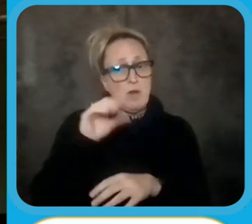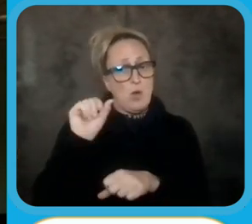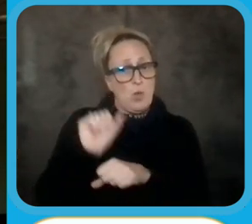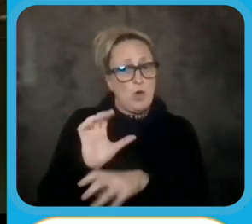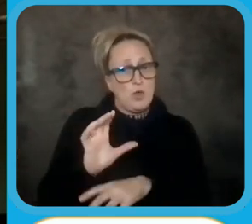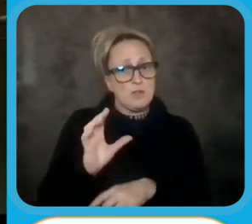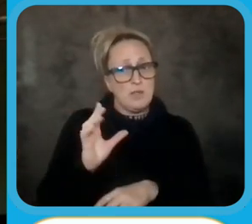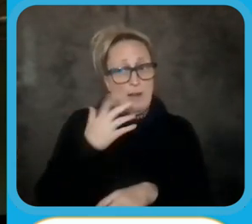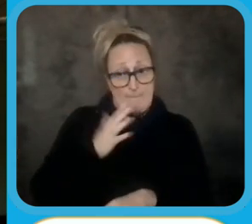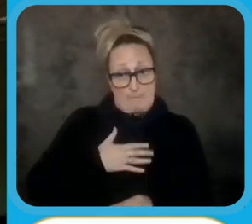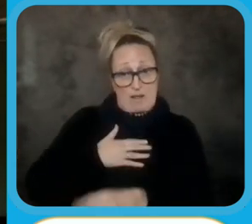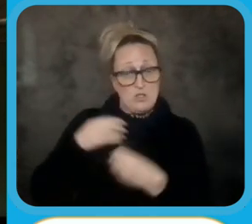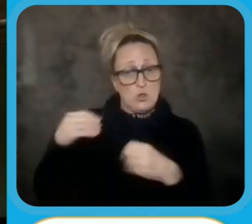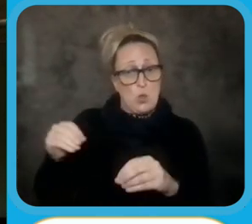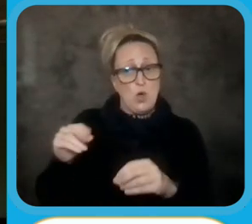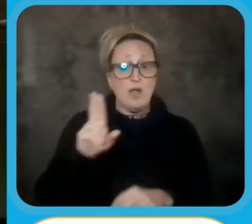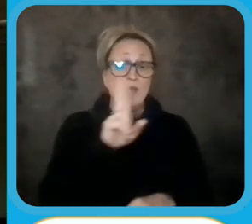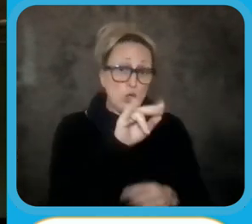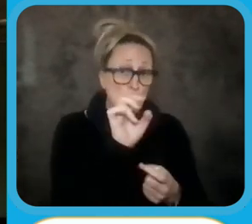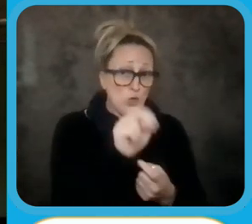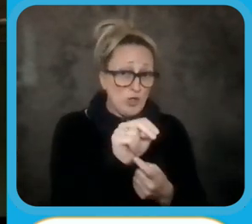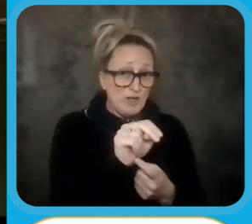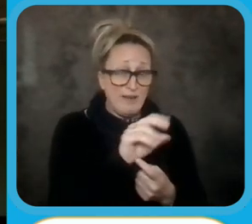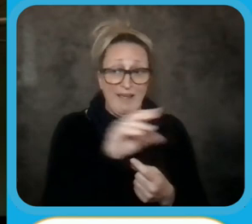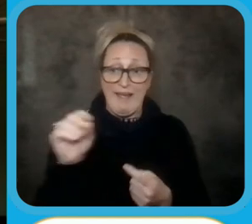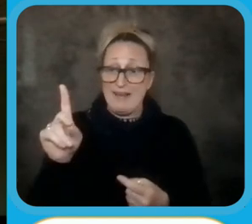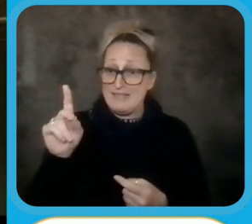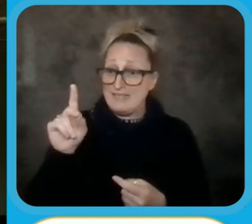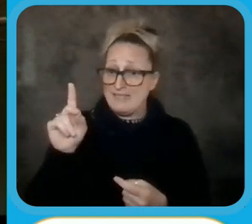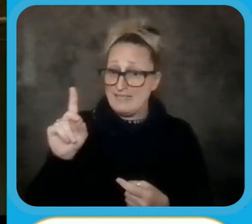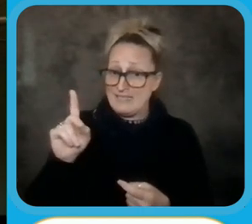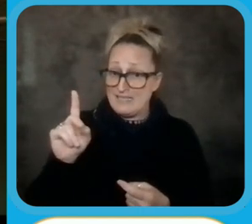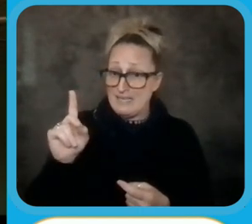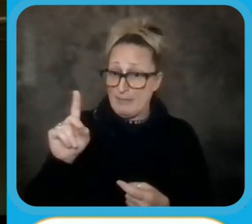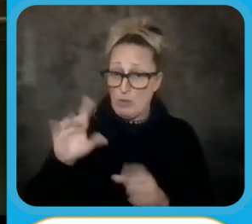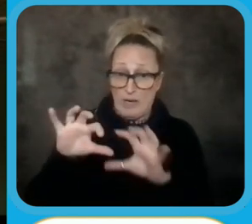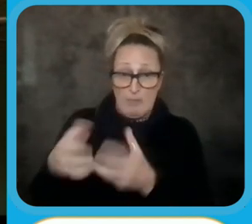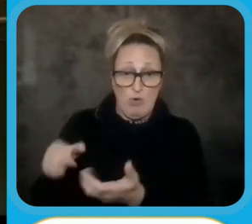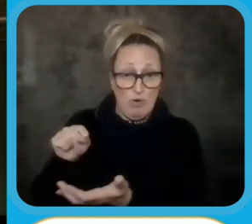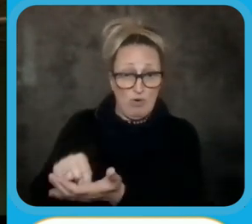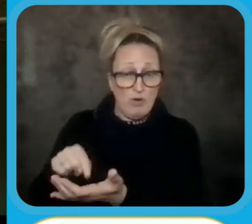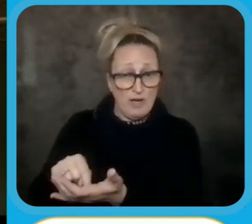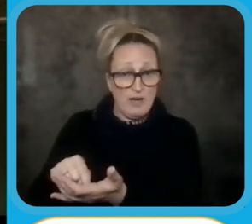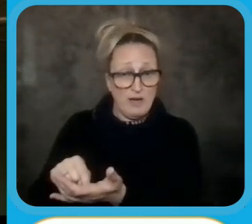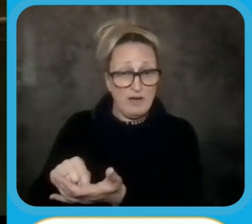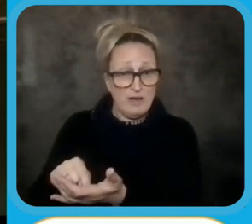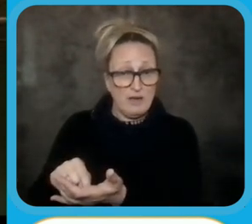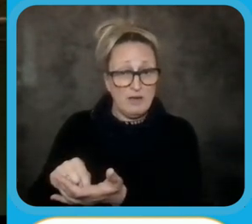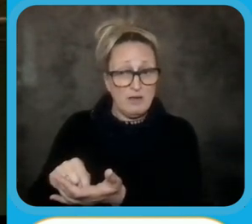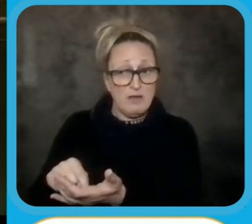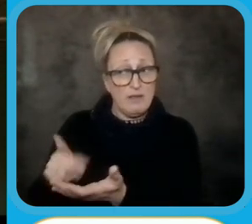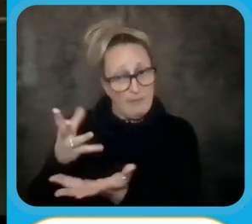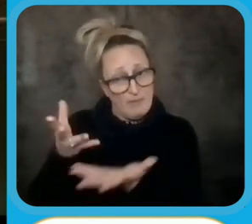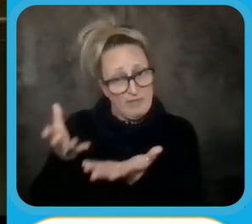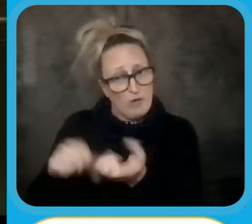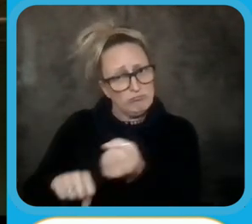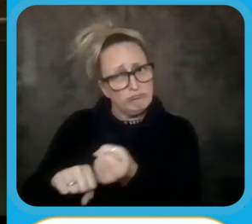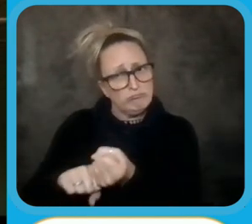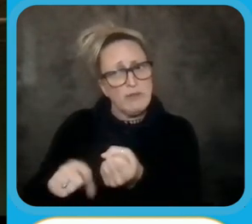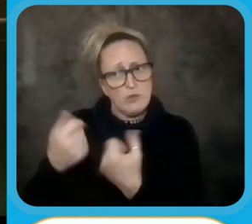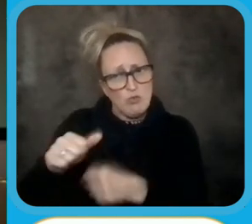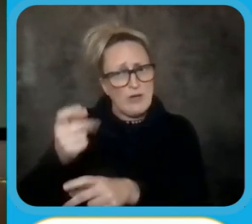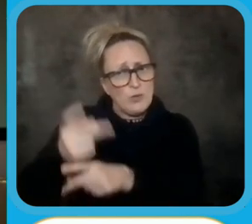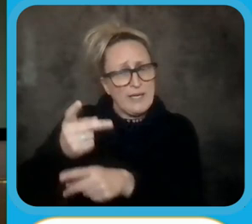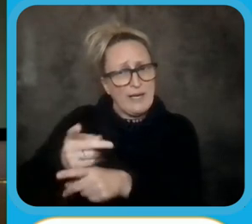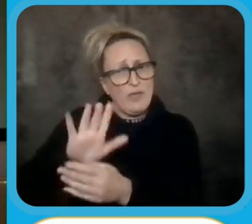to the coworkers at my store that the union and the Democratic Party has been they've been there for us. They're trying to take care of the middle